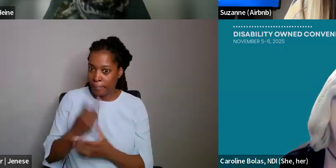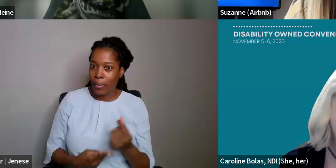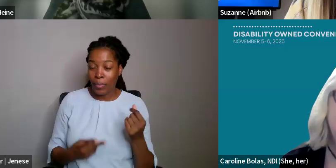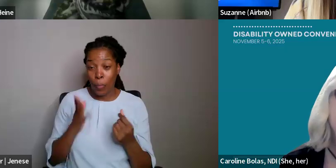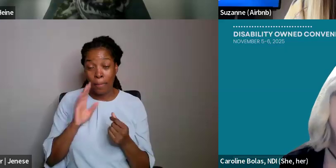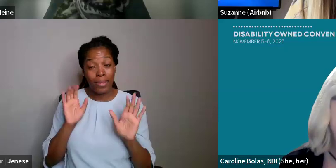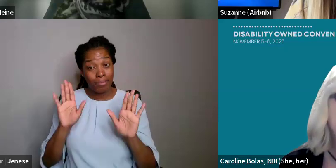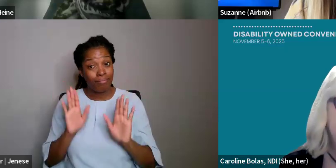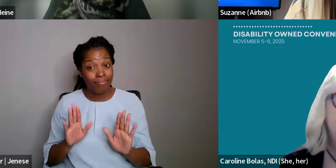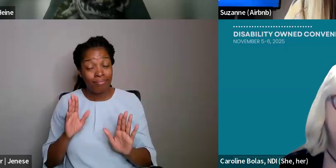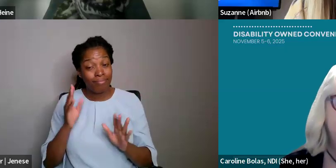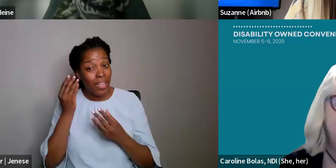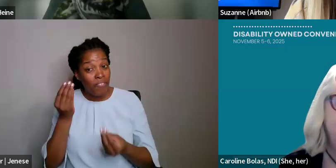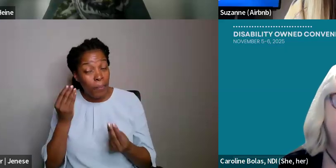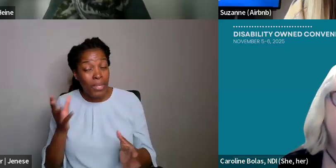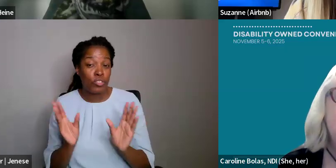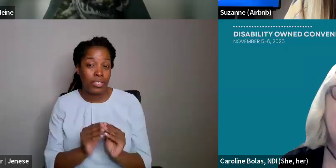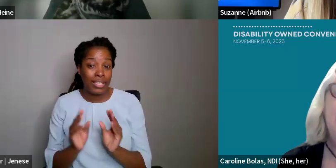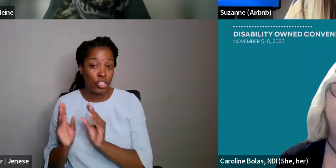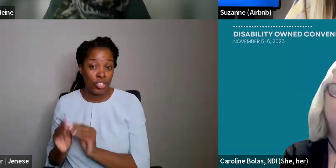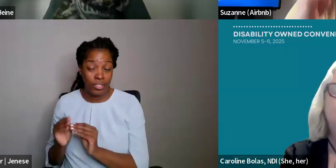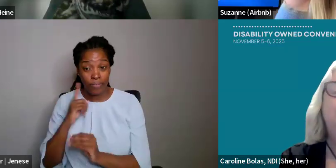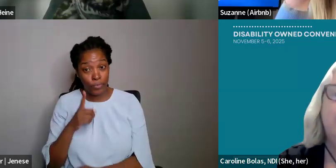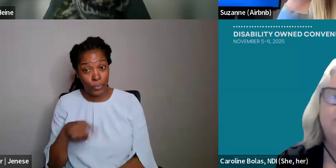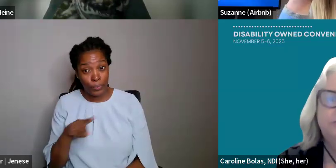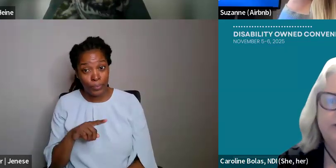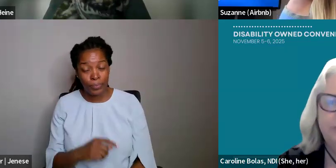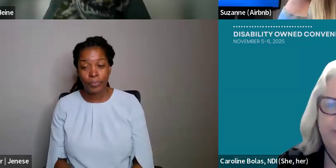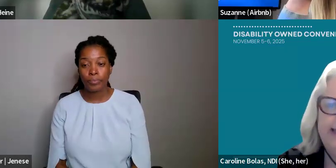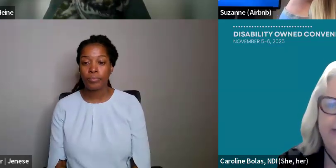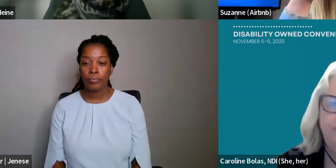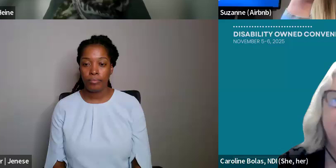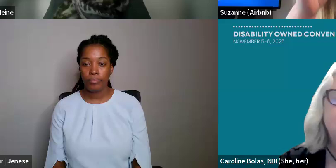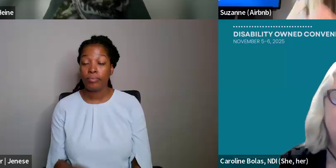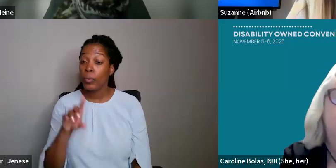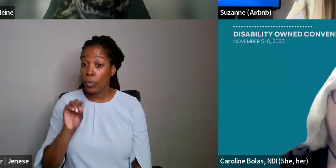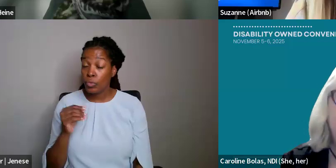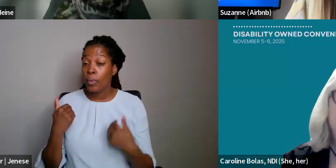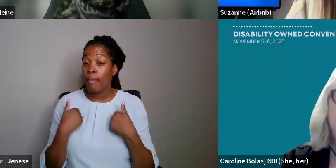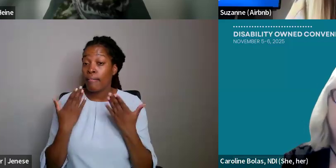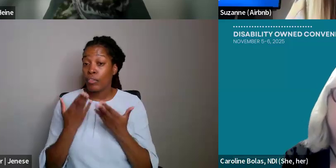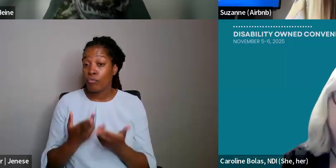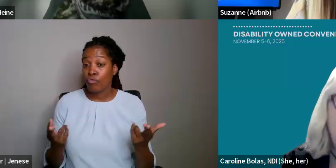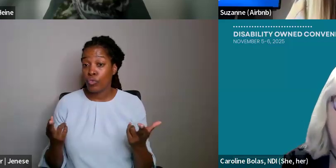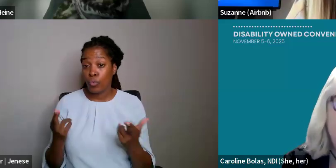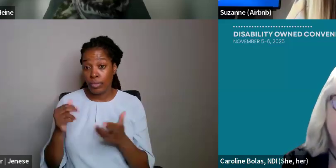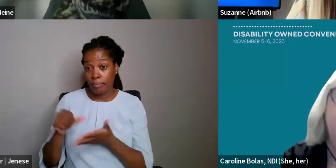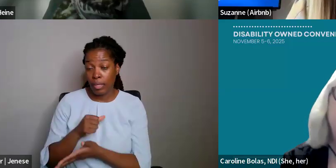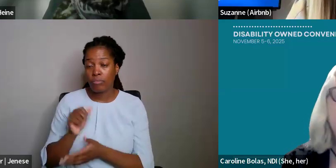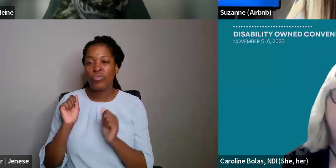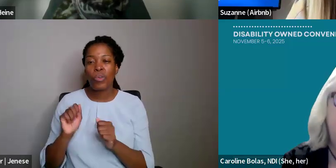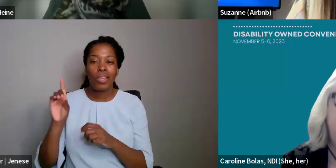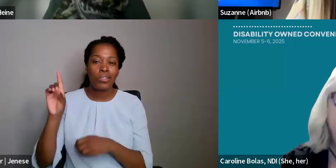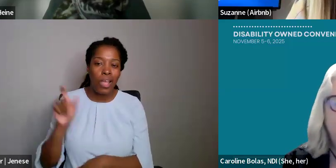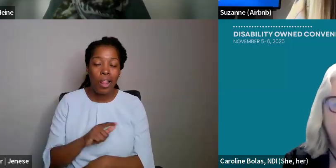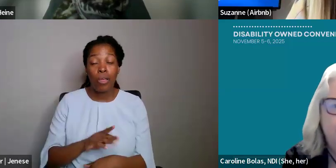really great informational sessions for you. And we do have our resource page. You can download an entrepreneurial guide if